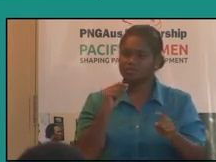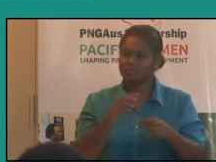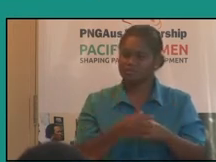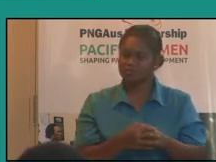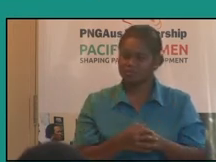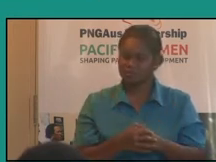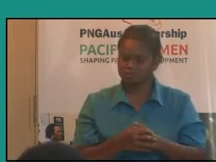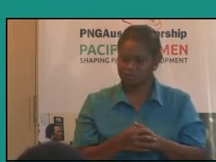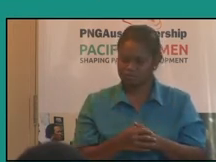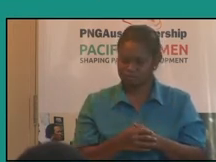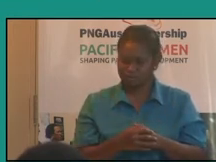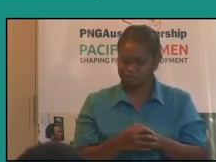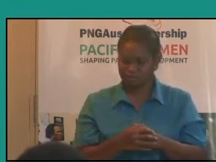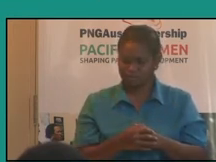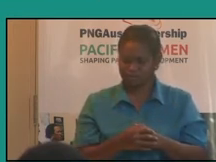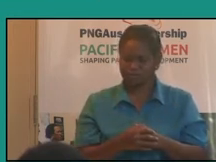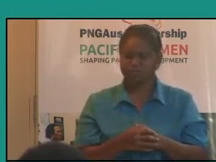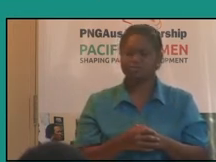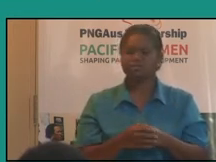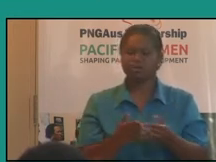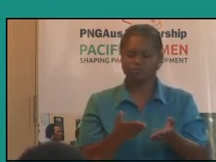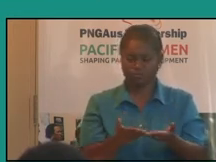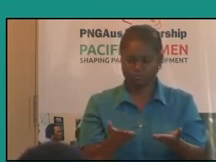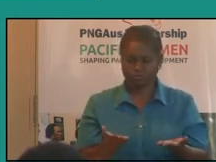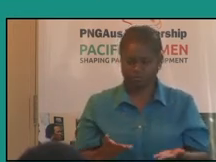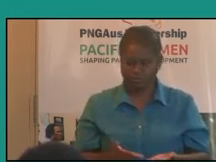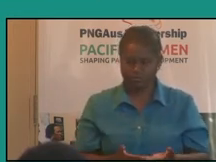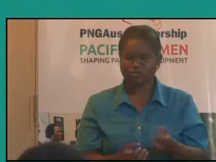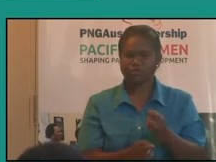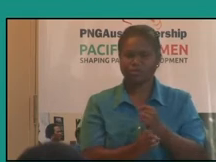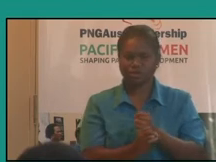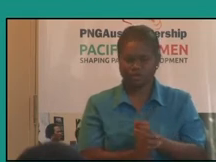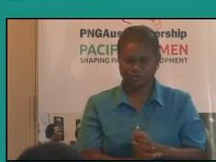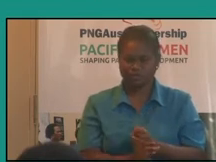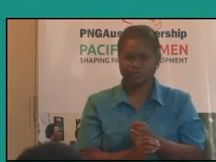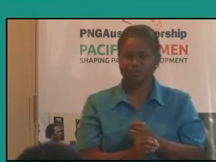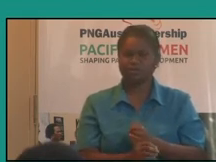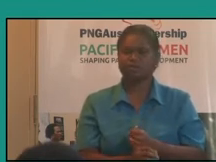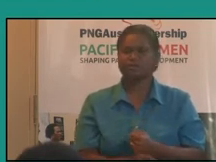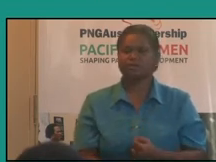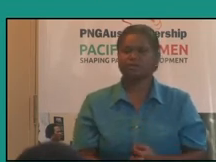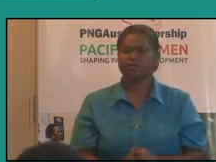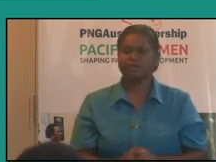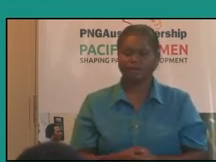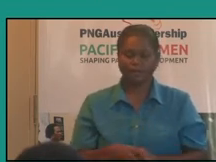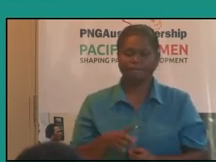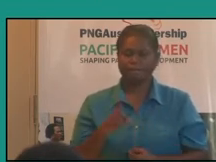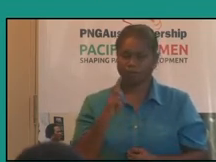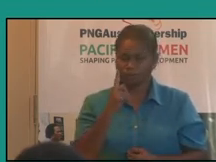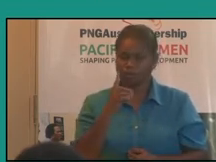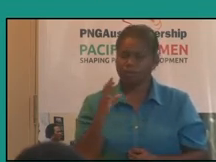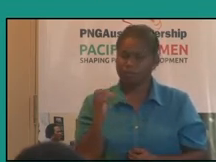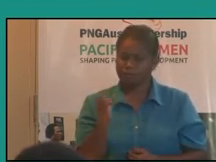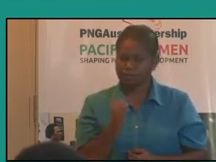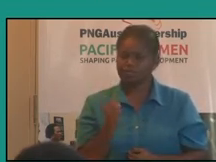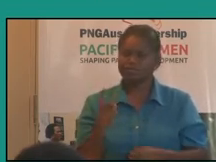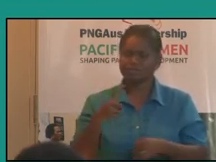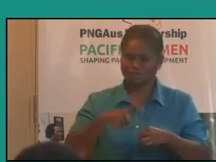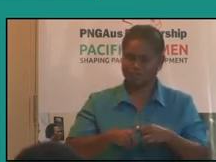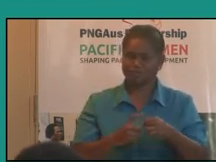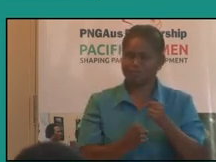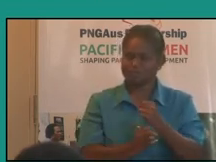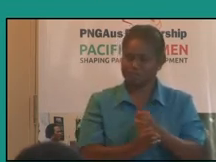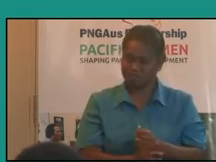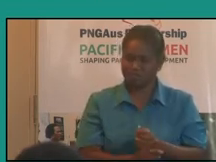to be effective, the Provincial Government Act, really, the revised one has to be passed in our parliament, and